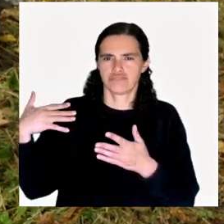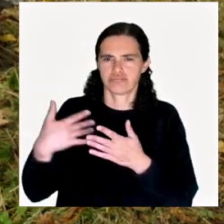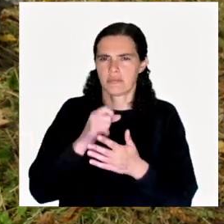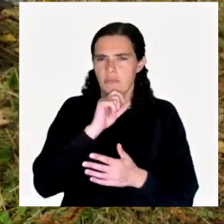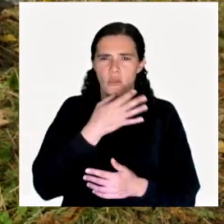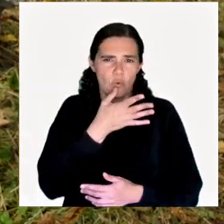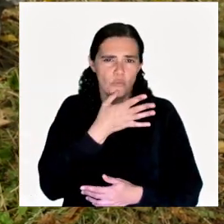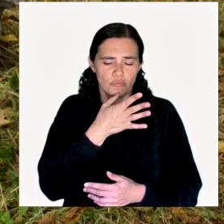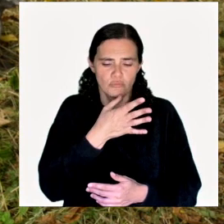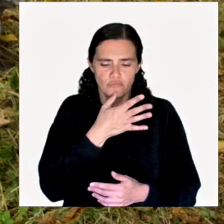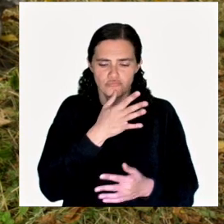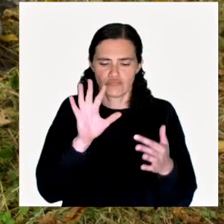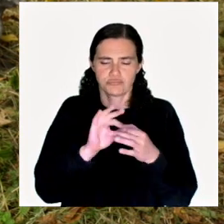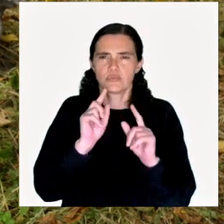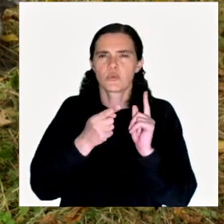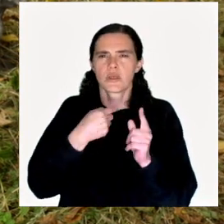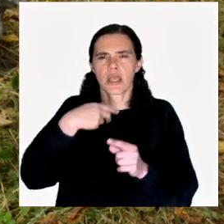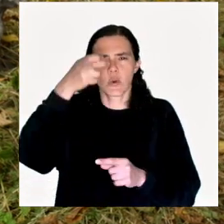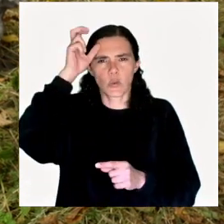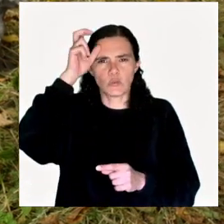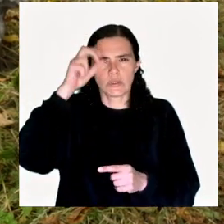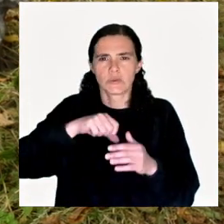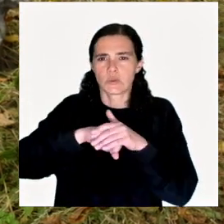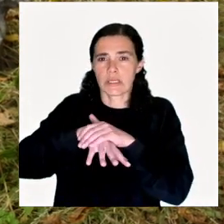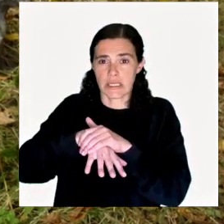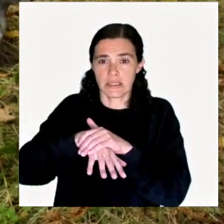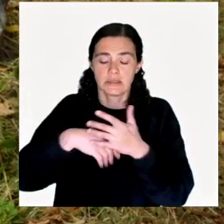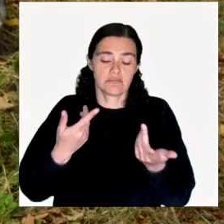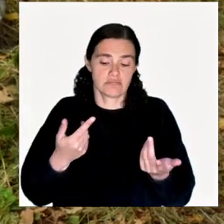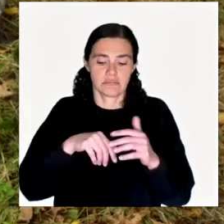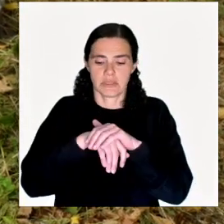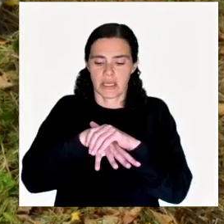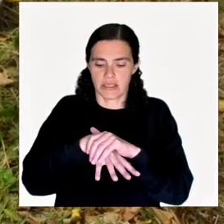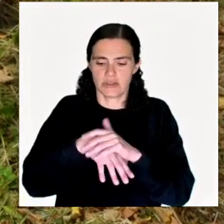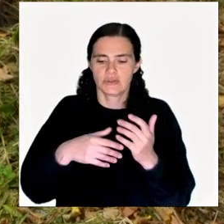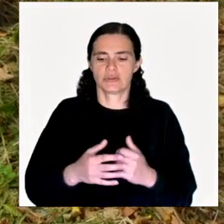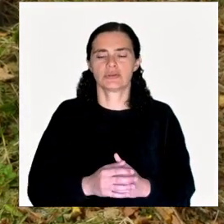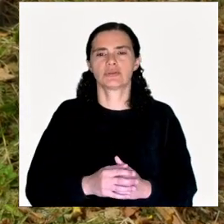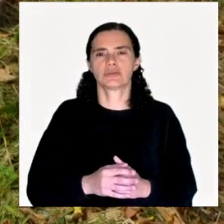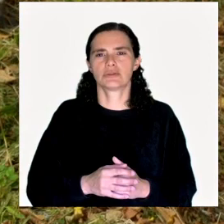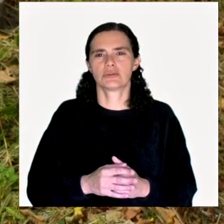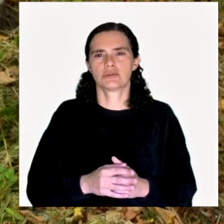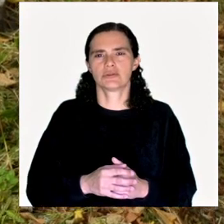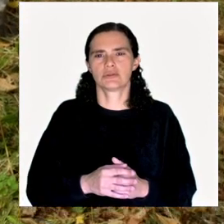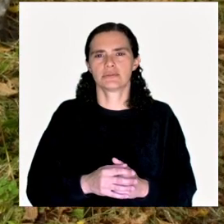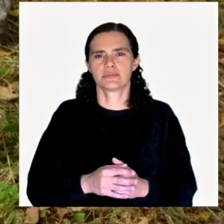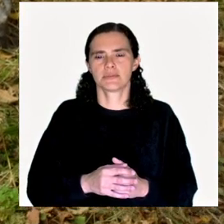stories we can tell with the notion of the roots. The roots that are the